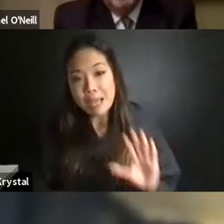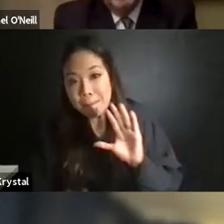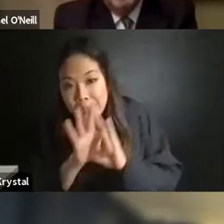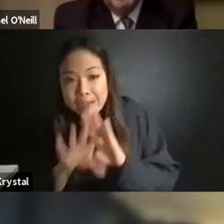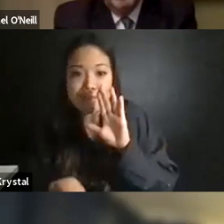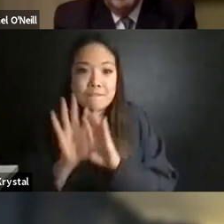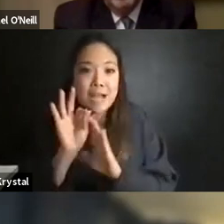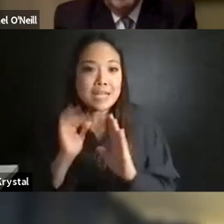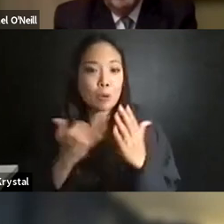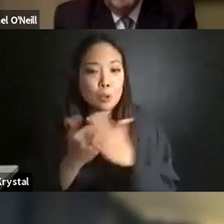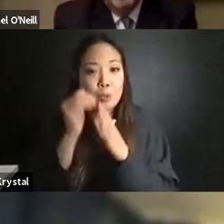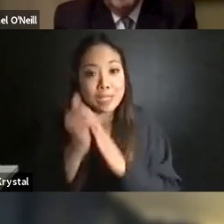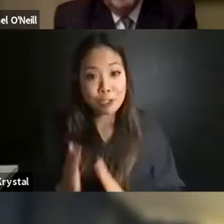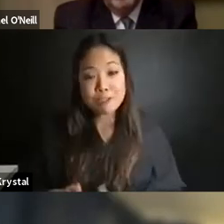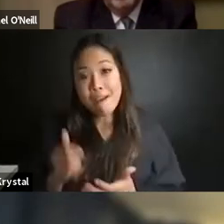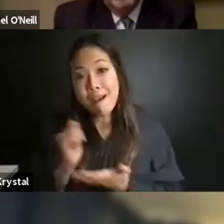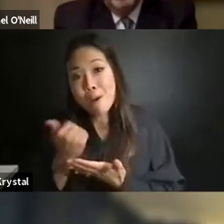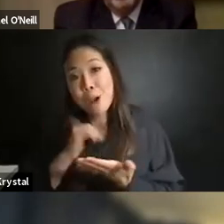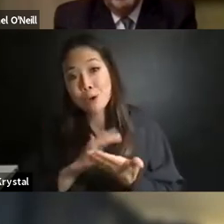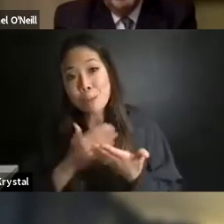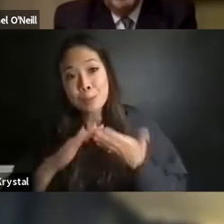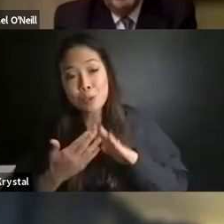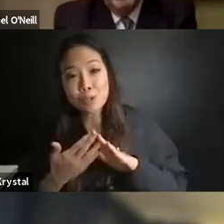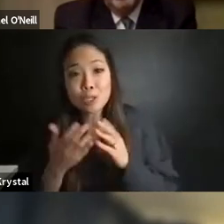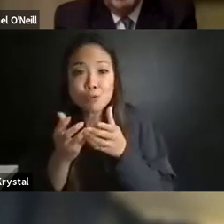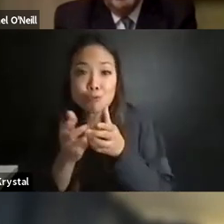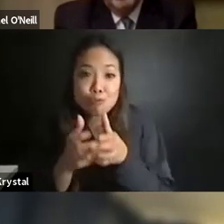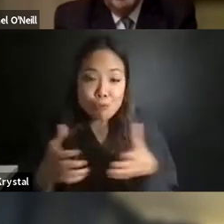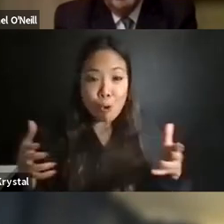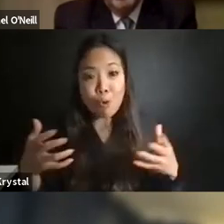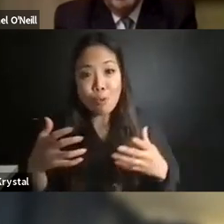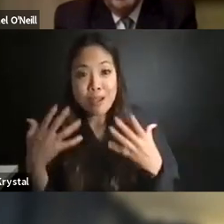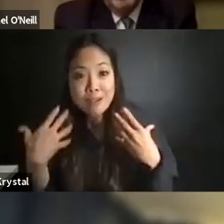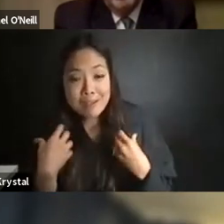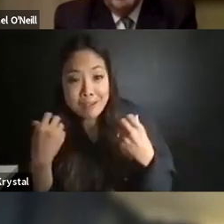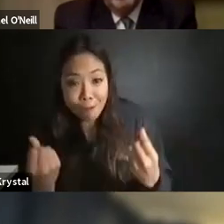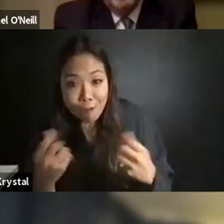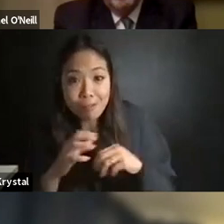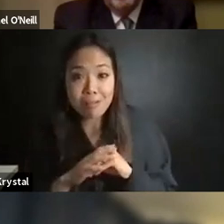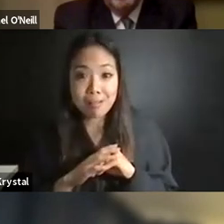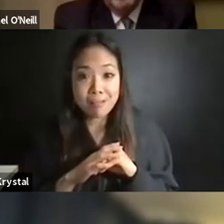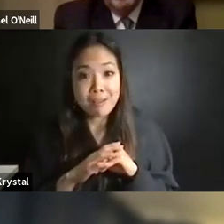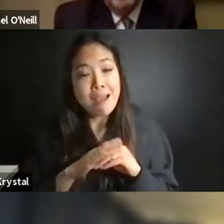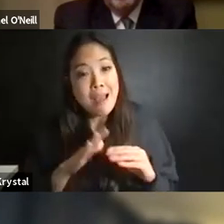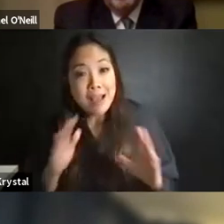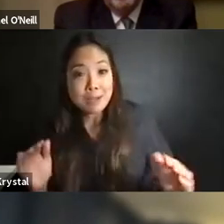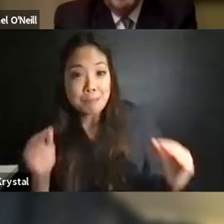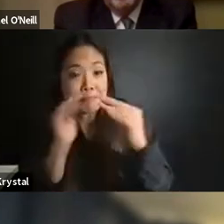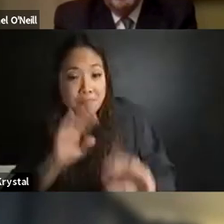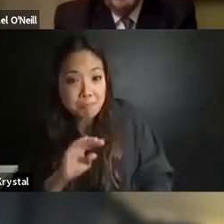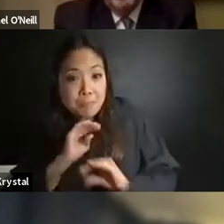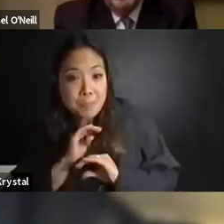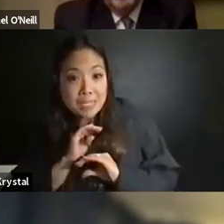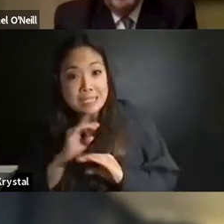help our community grow and heal my meet special education compliance for all students affected by these